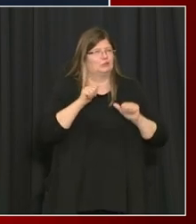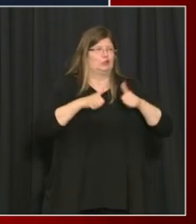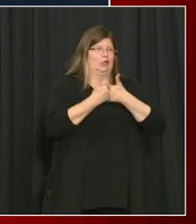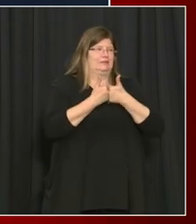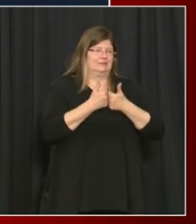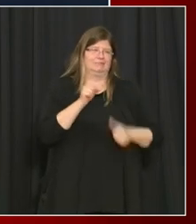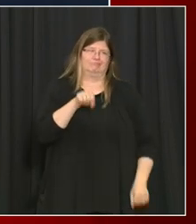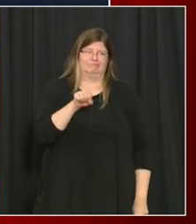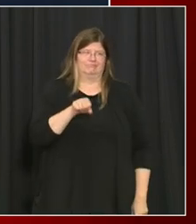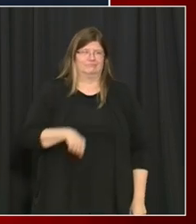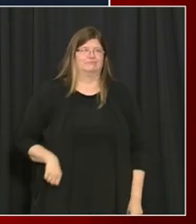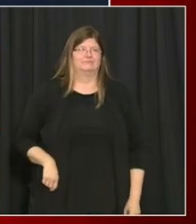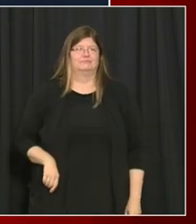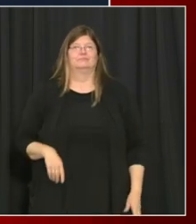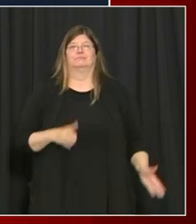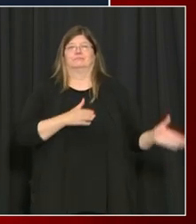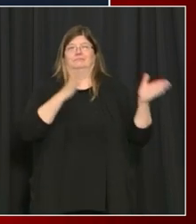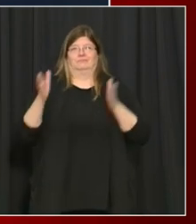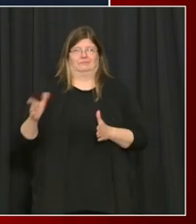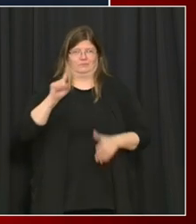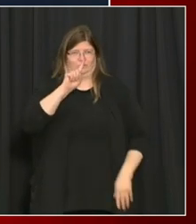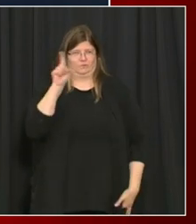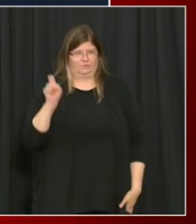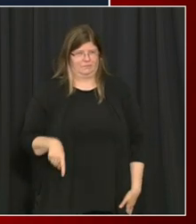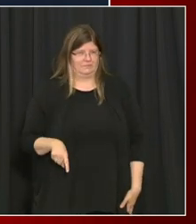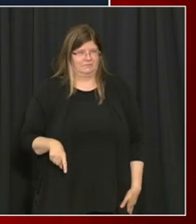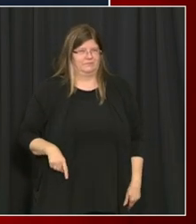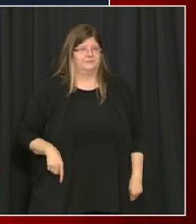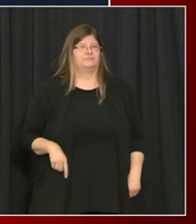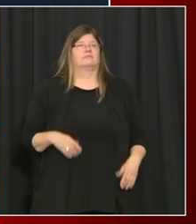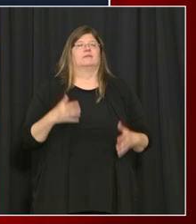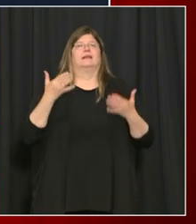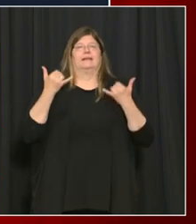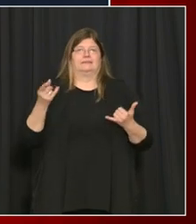Mark. On outdoor seating for restaurants,